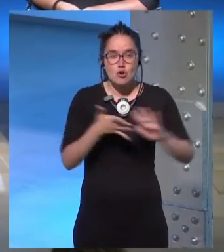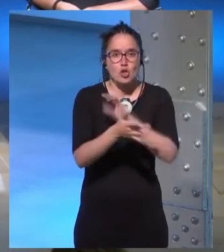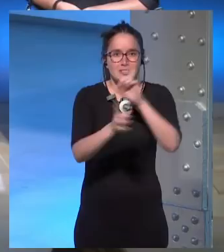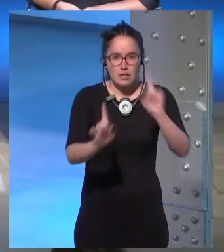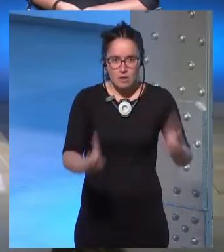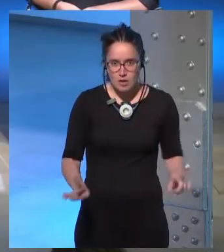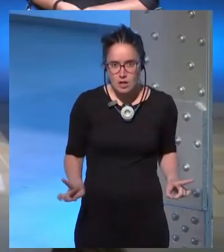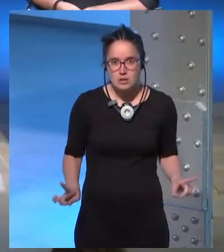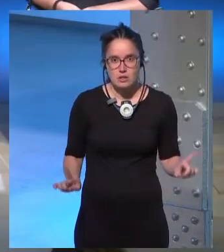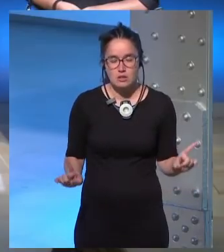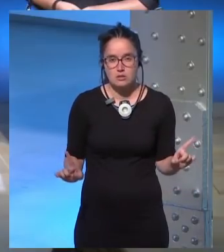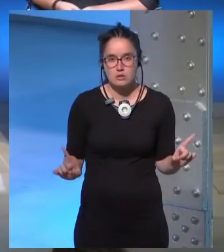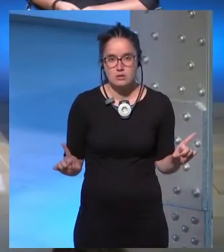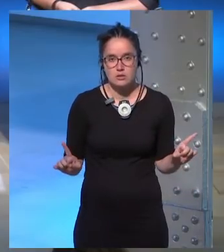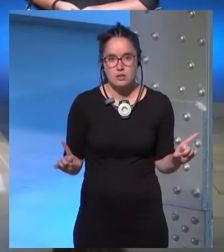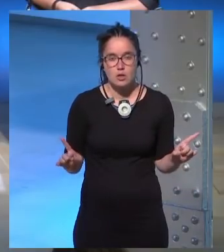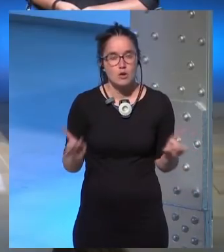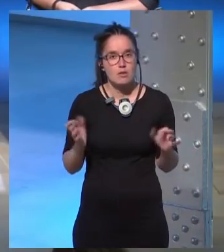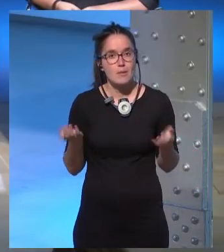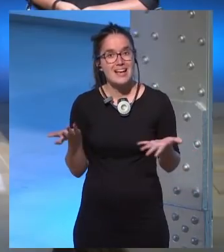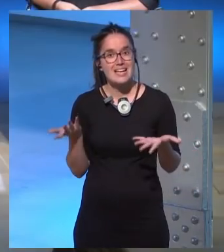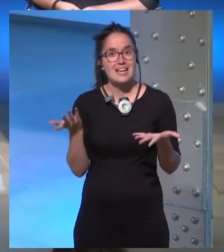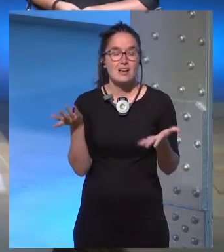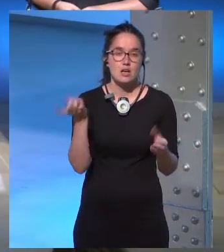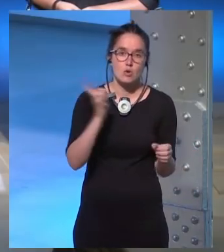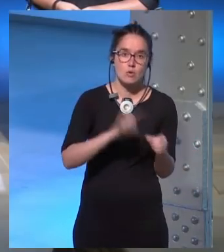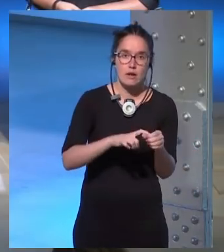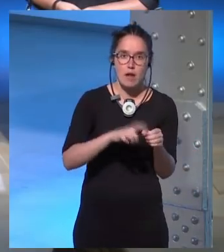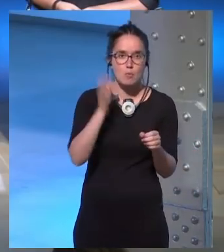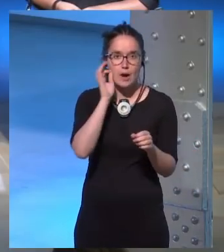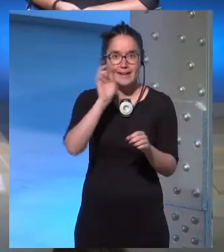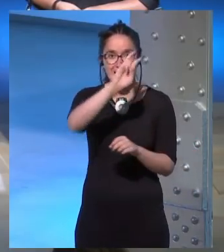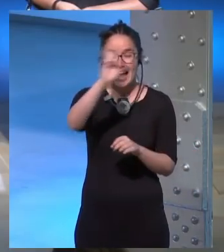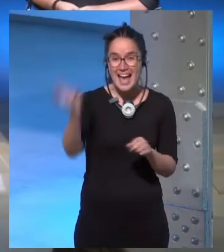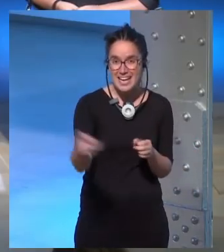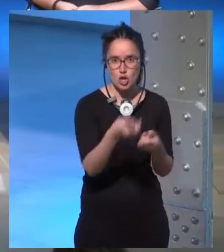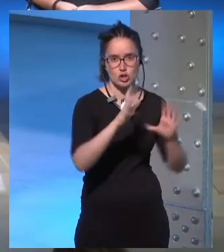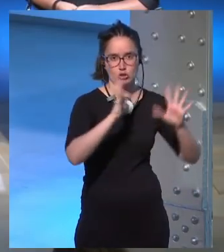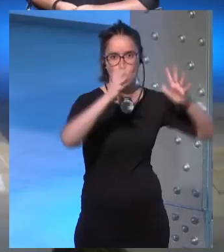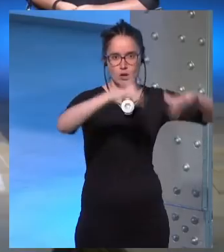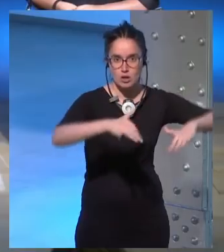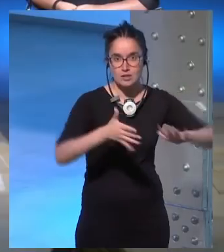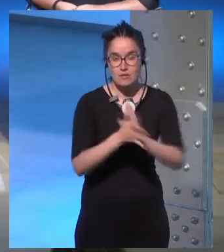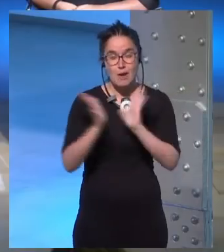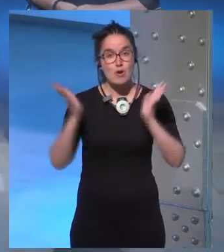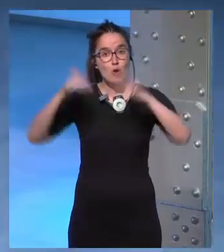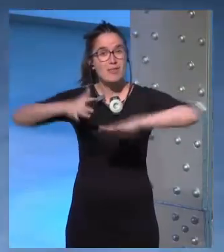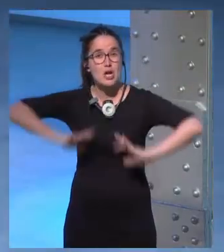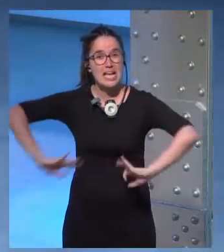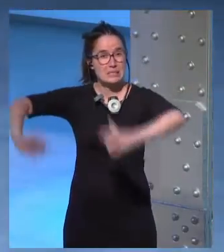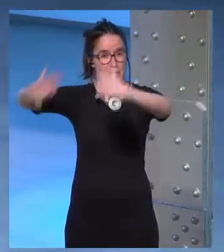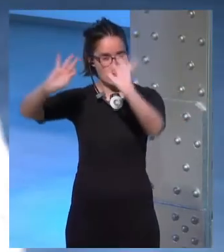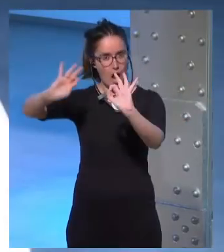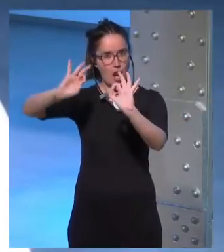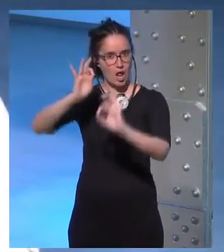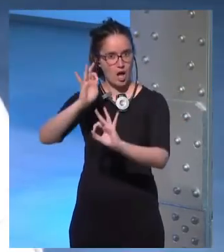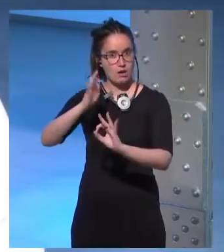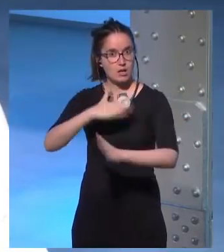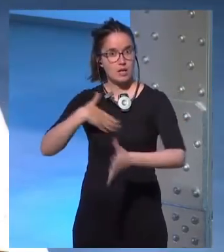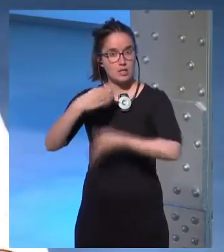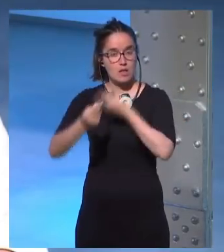is a specific niche of the genre that we want to speak about, just like this is a military science fiction conference. Great, you go talk about military